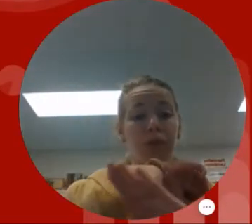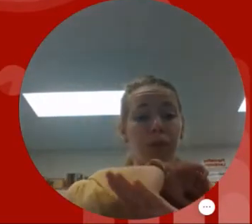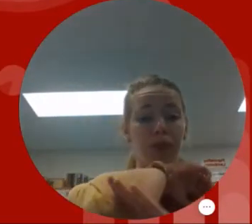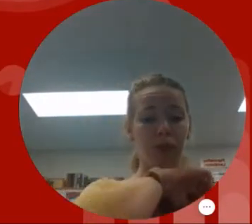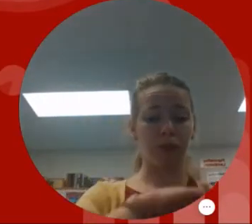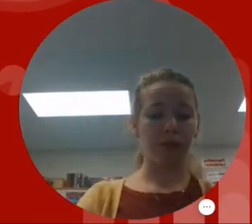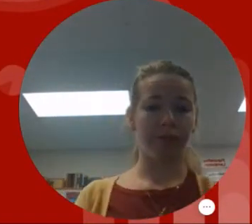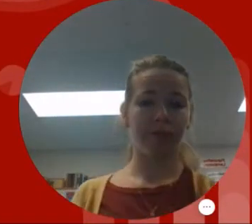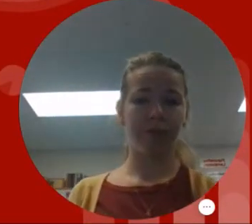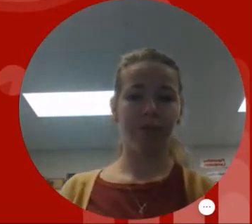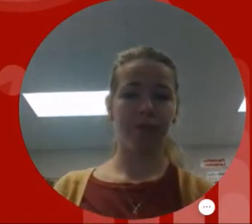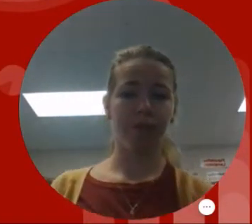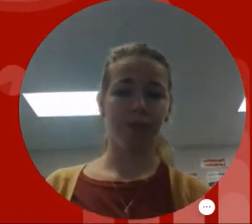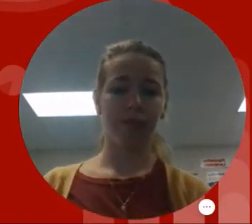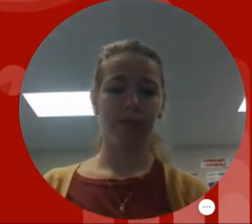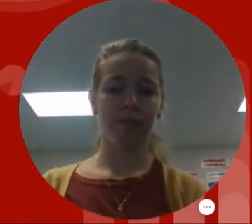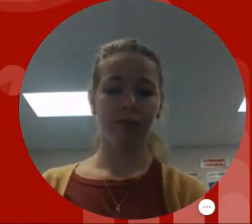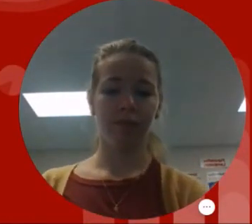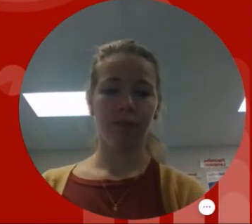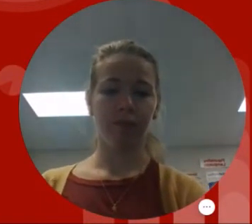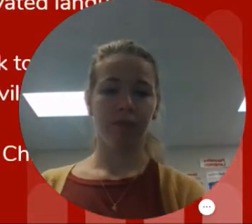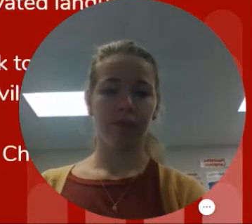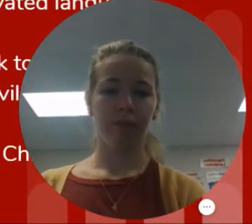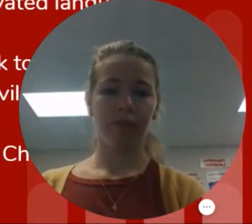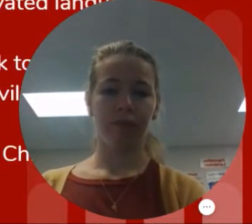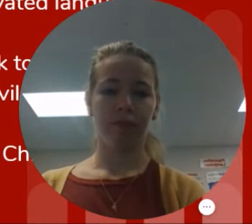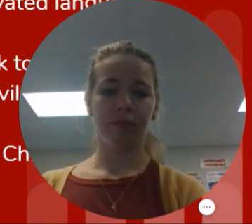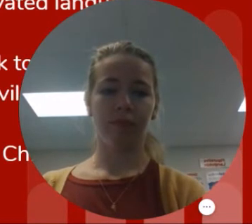Introduction to Beowulf.